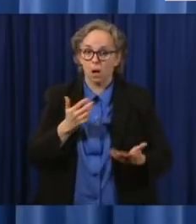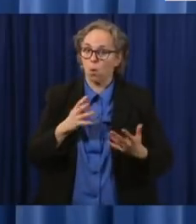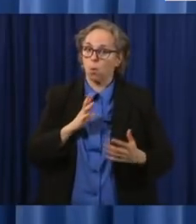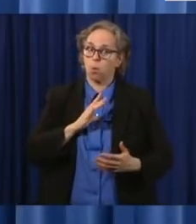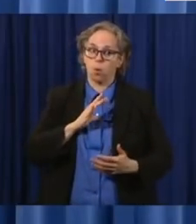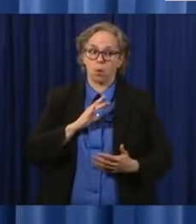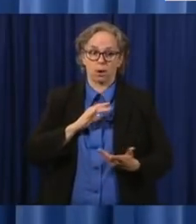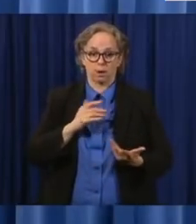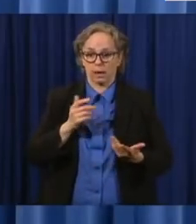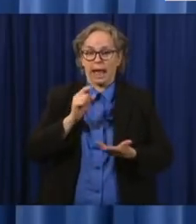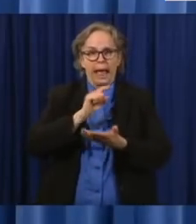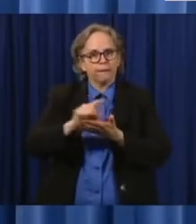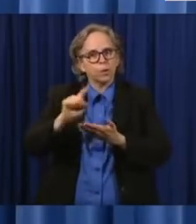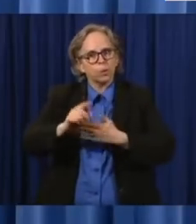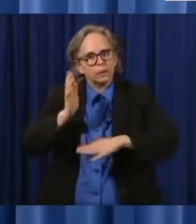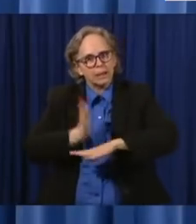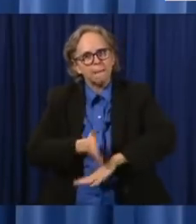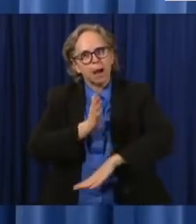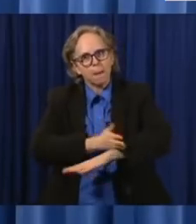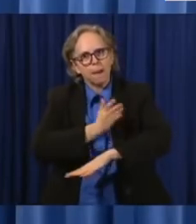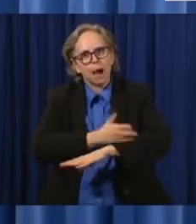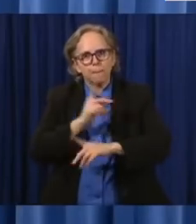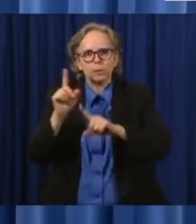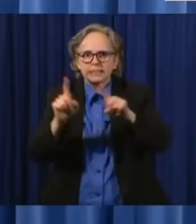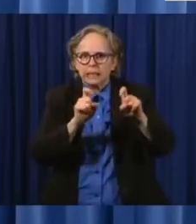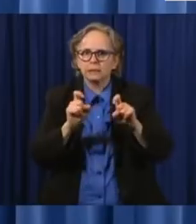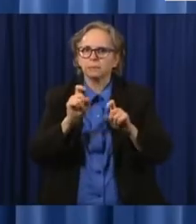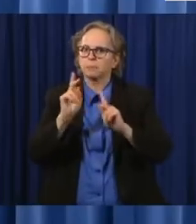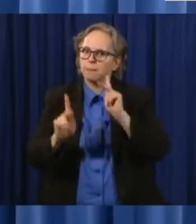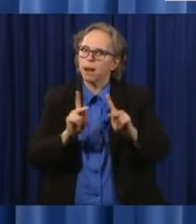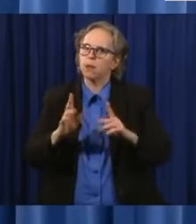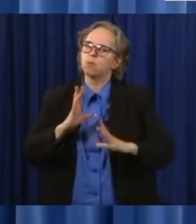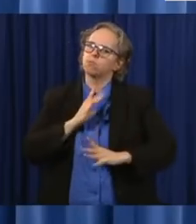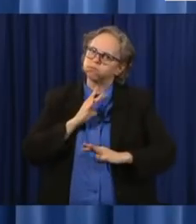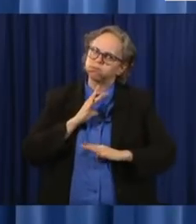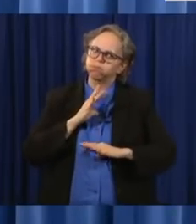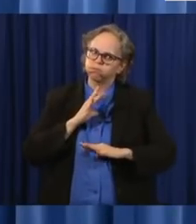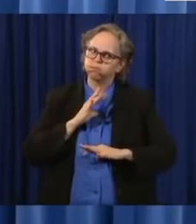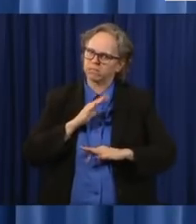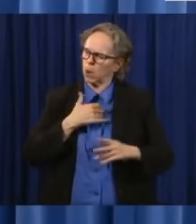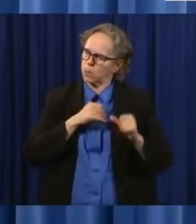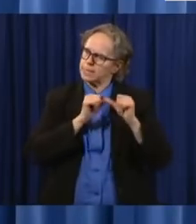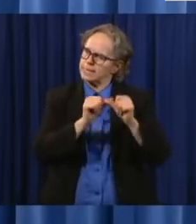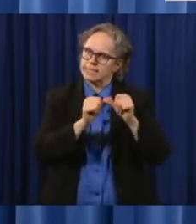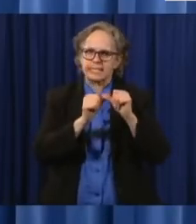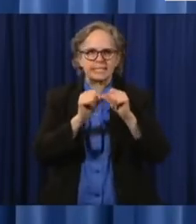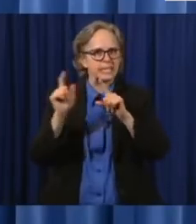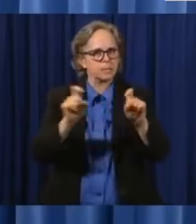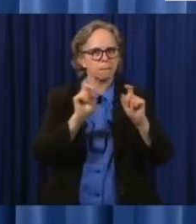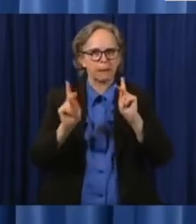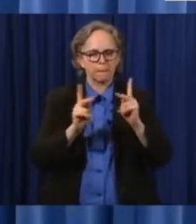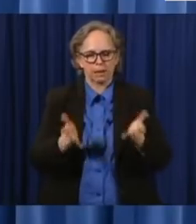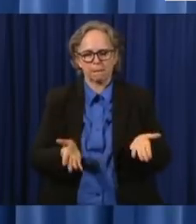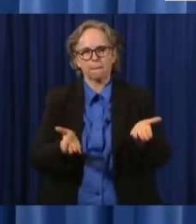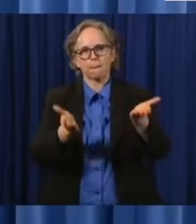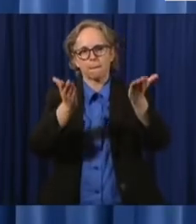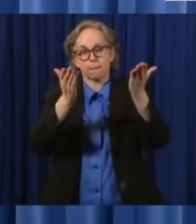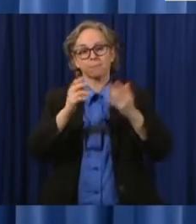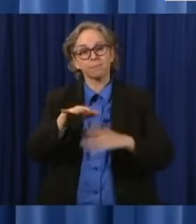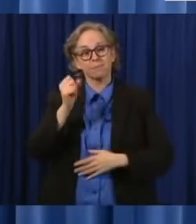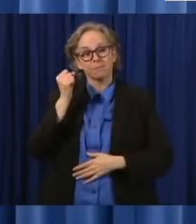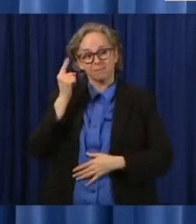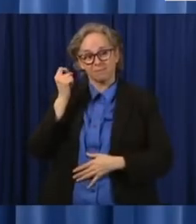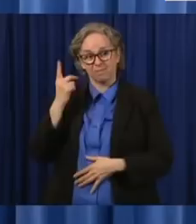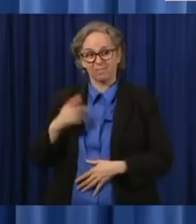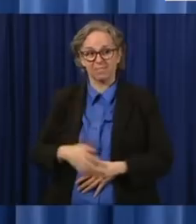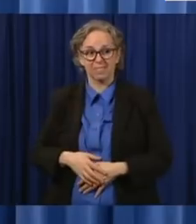the previous week, but it's not where we want to be. So we're going to continue to ramp that up. So the summary is, in regard